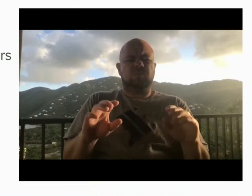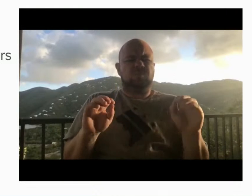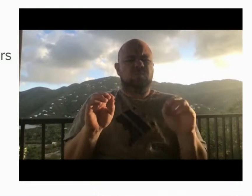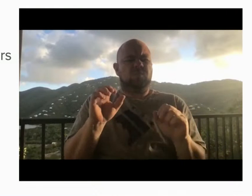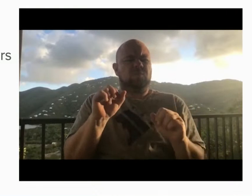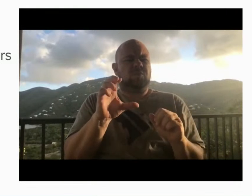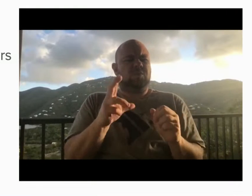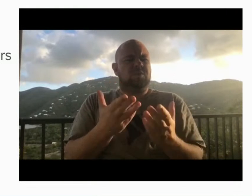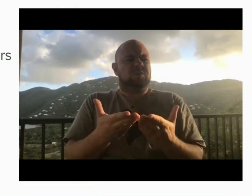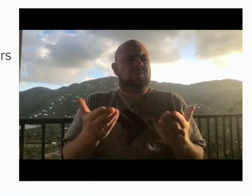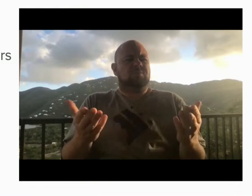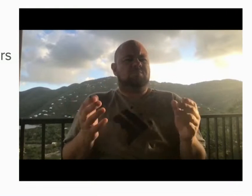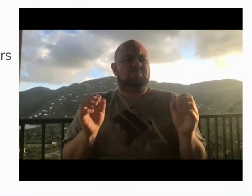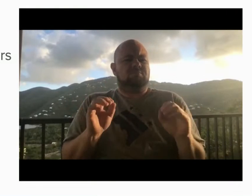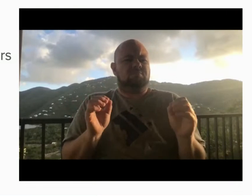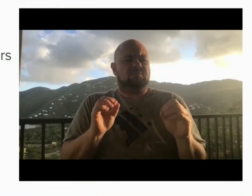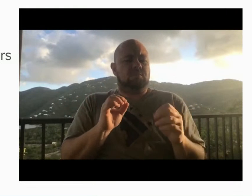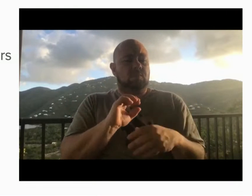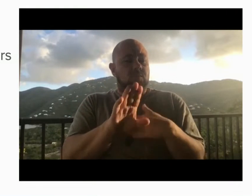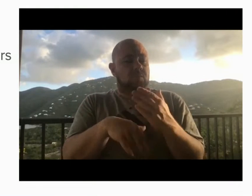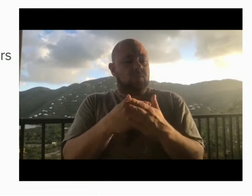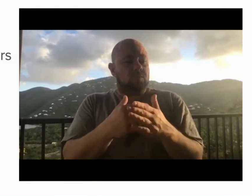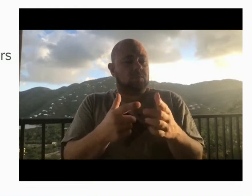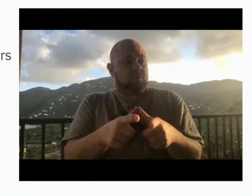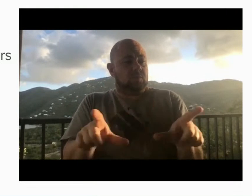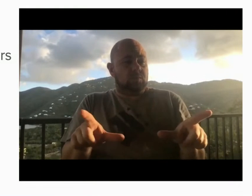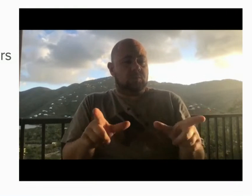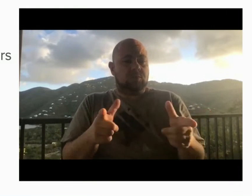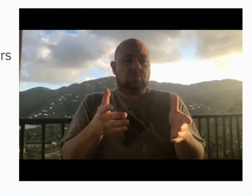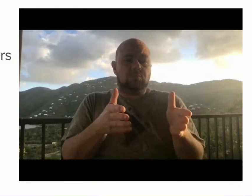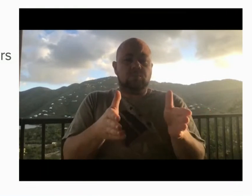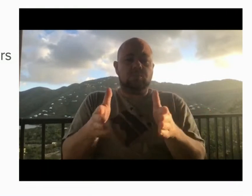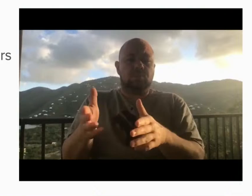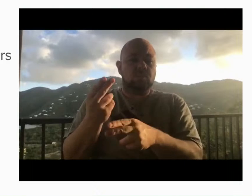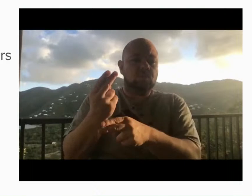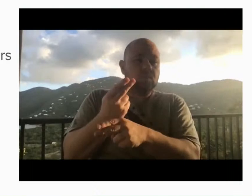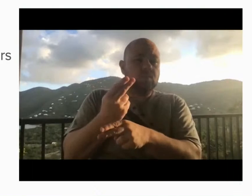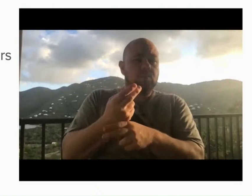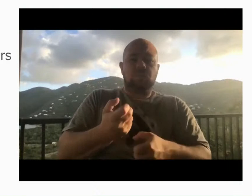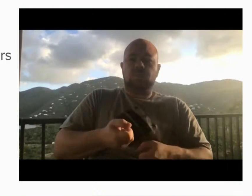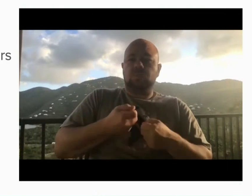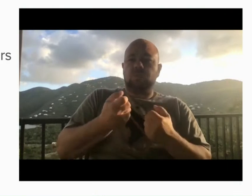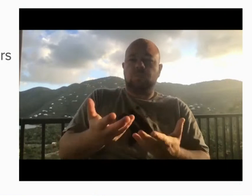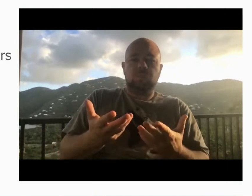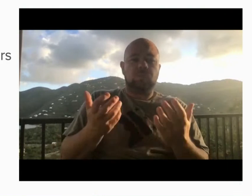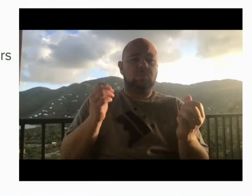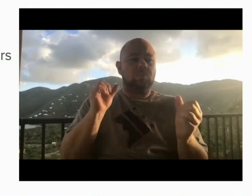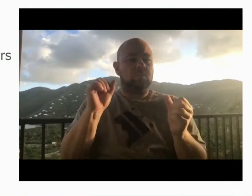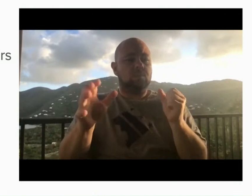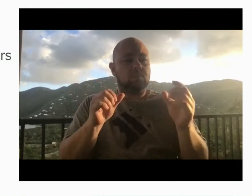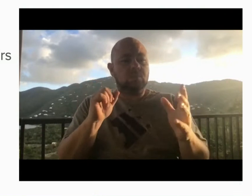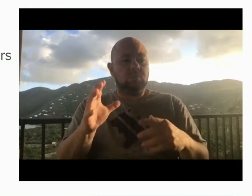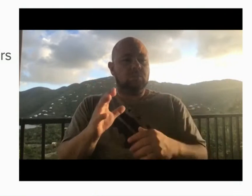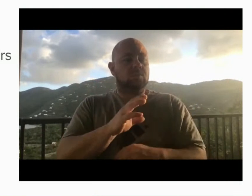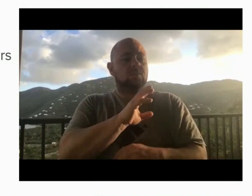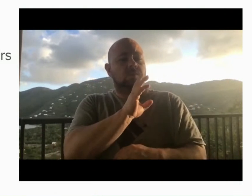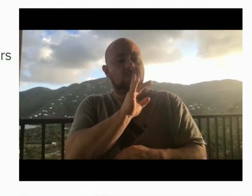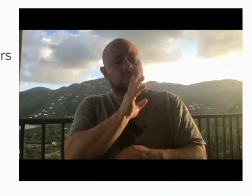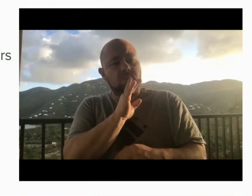no such thing. All language, all modalities, whether they're used to